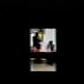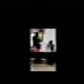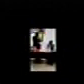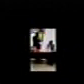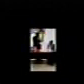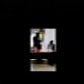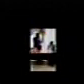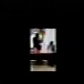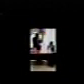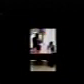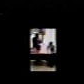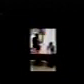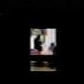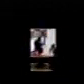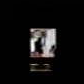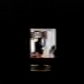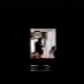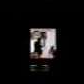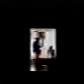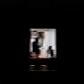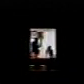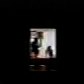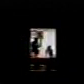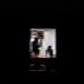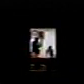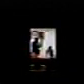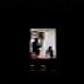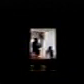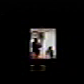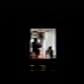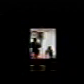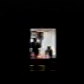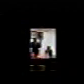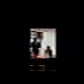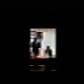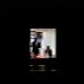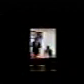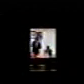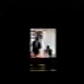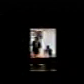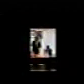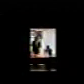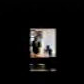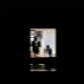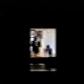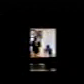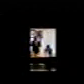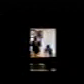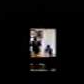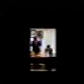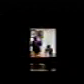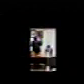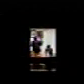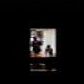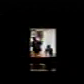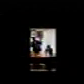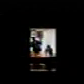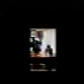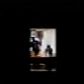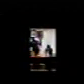will be moved away. Every affliction will be moved away. Every sickness will be moved